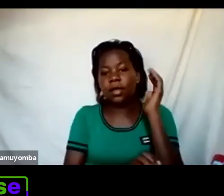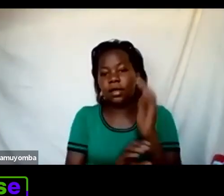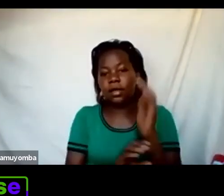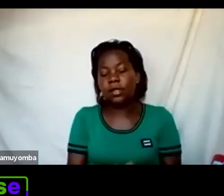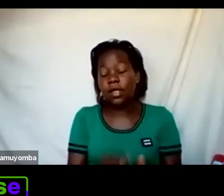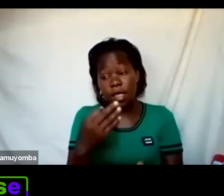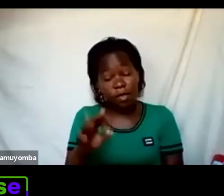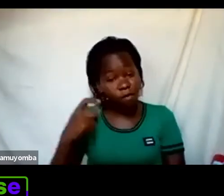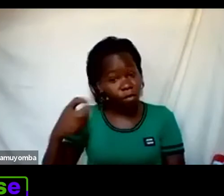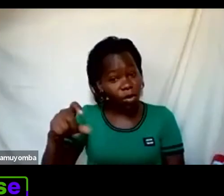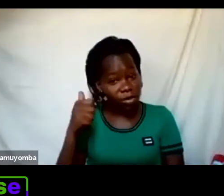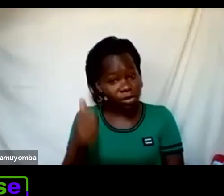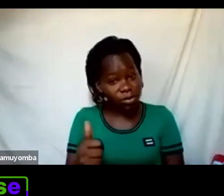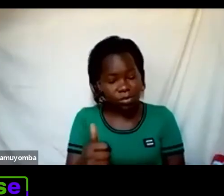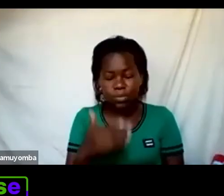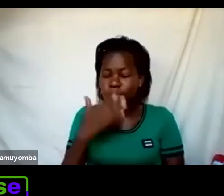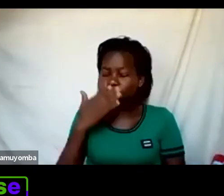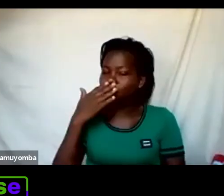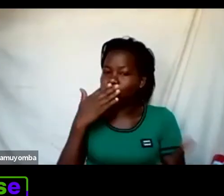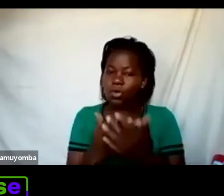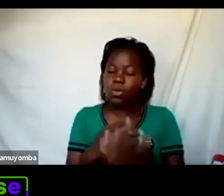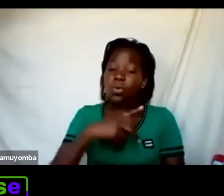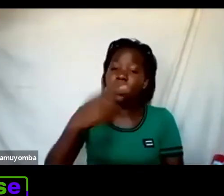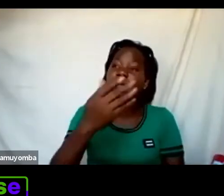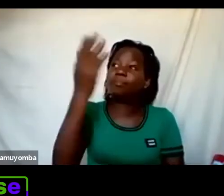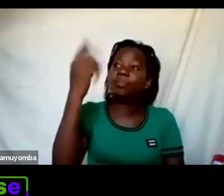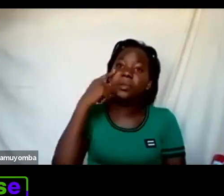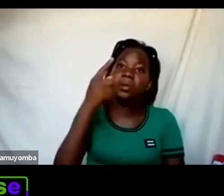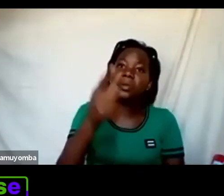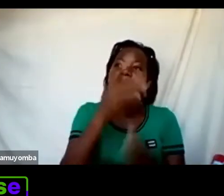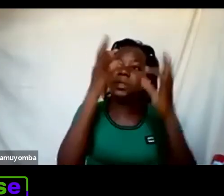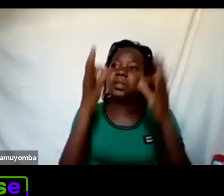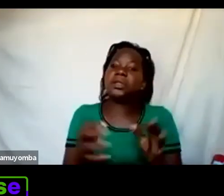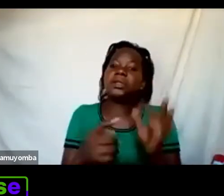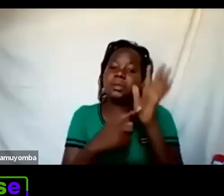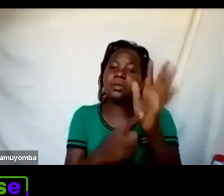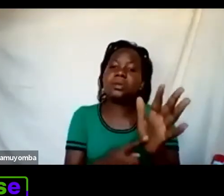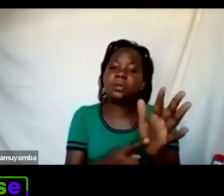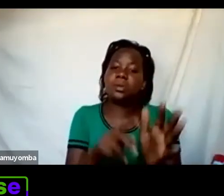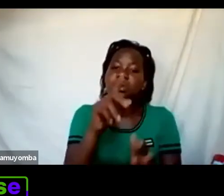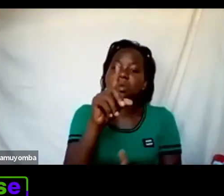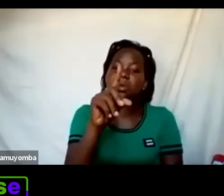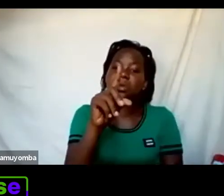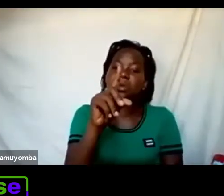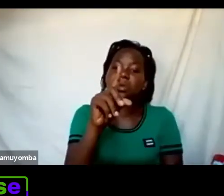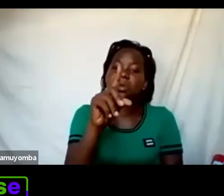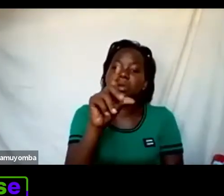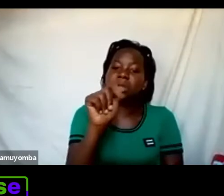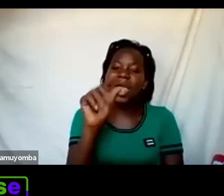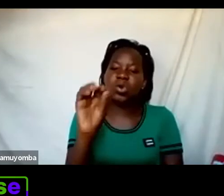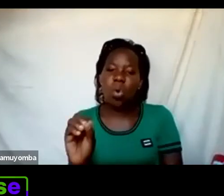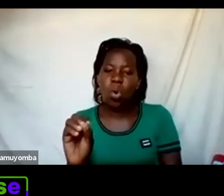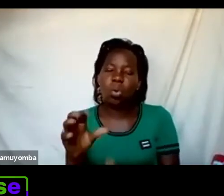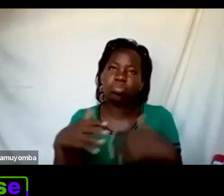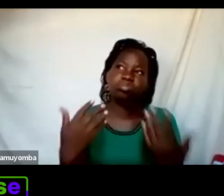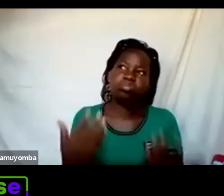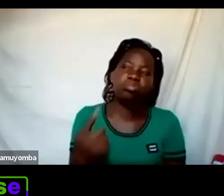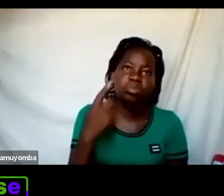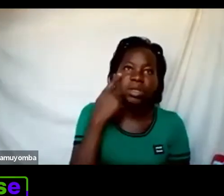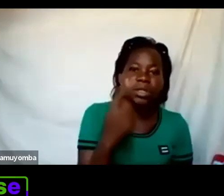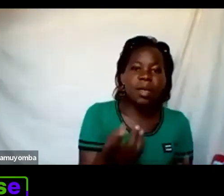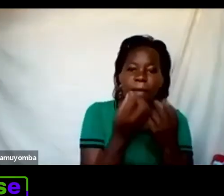are superior. You go out there, you're seeing products like Lato, you're seeing quite a number of products from Uganda as well in all